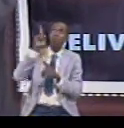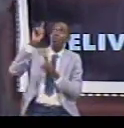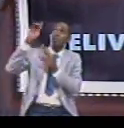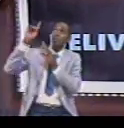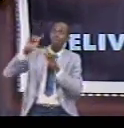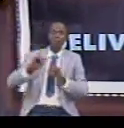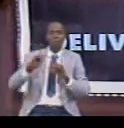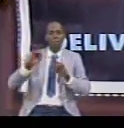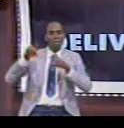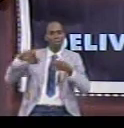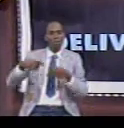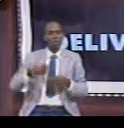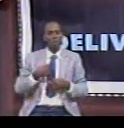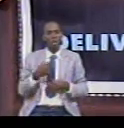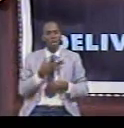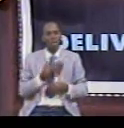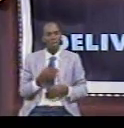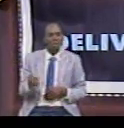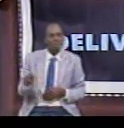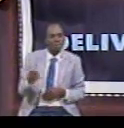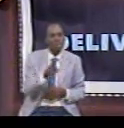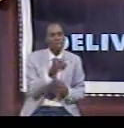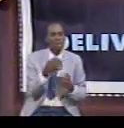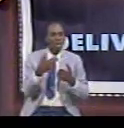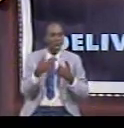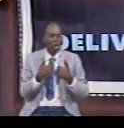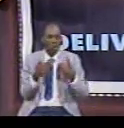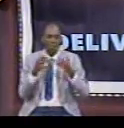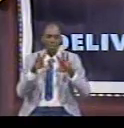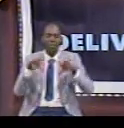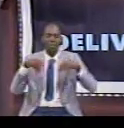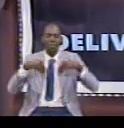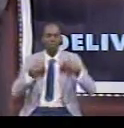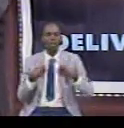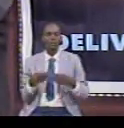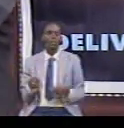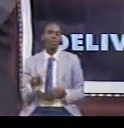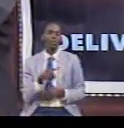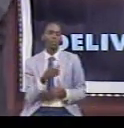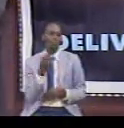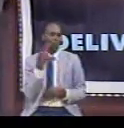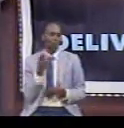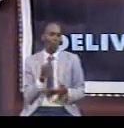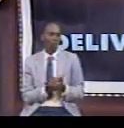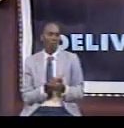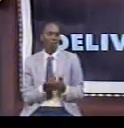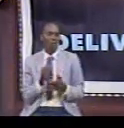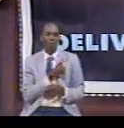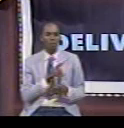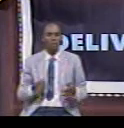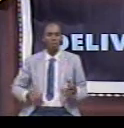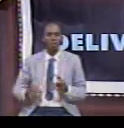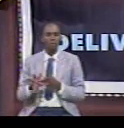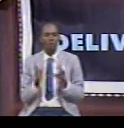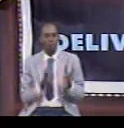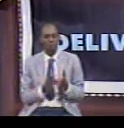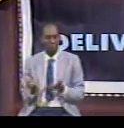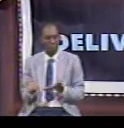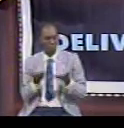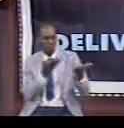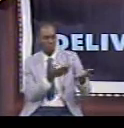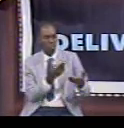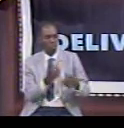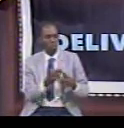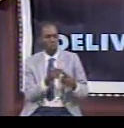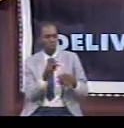they have received them. You see that? The Lord Jesus Christ gave the word unto them. They didn't reject